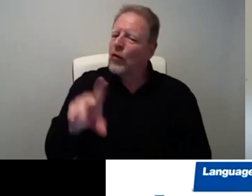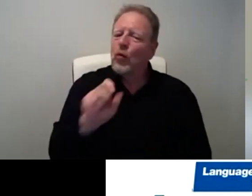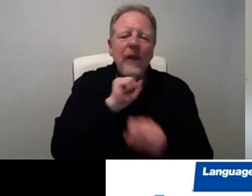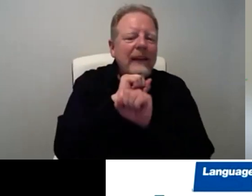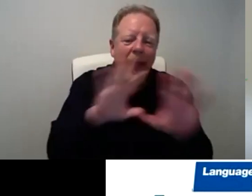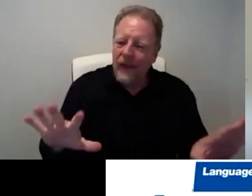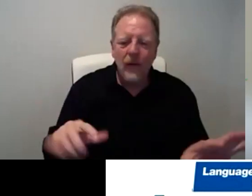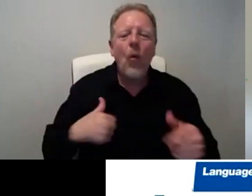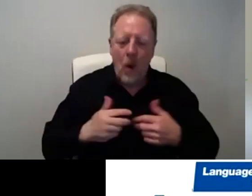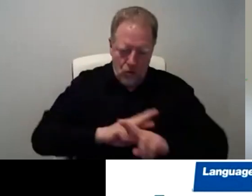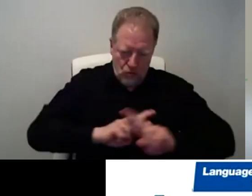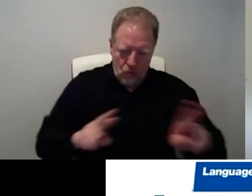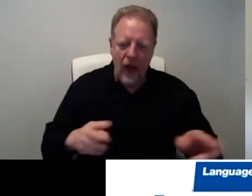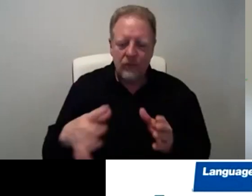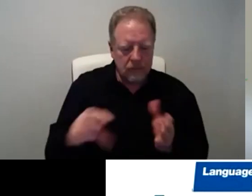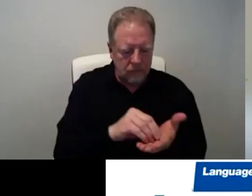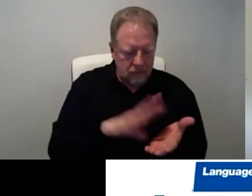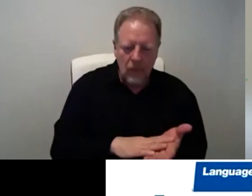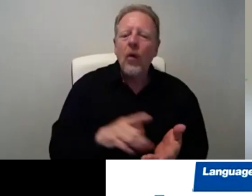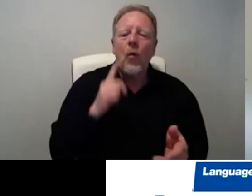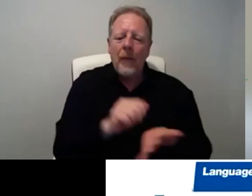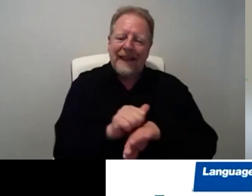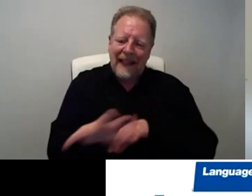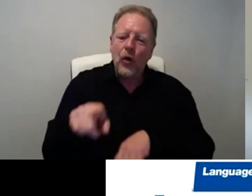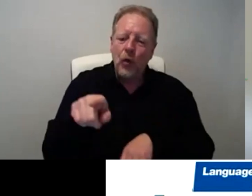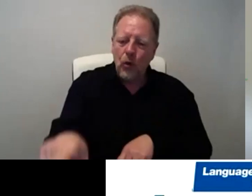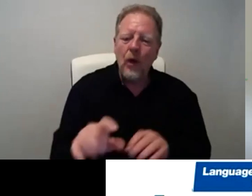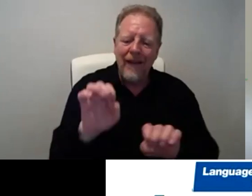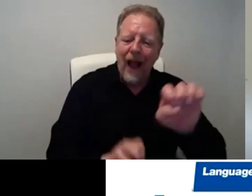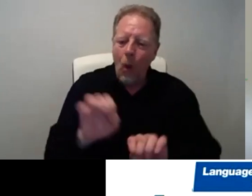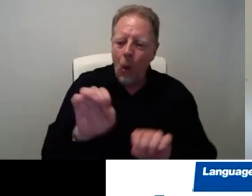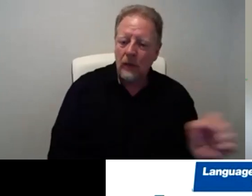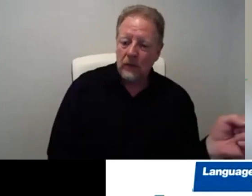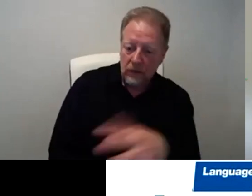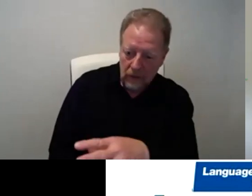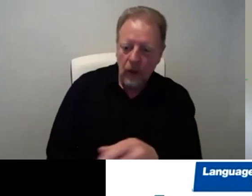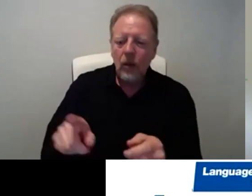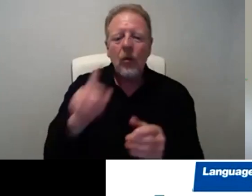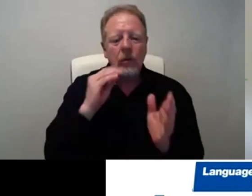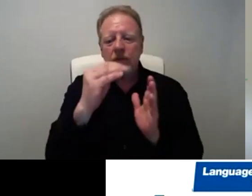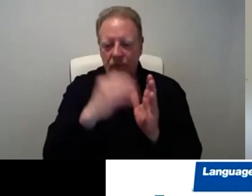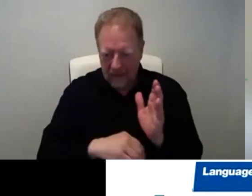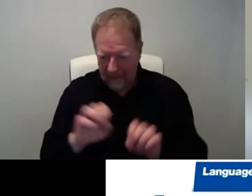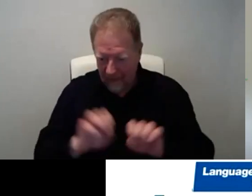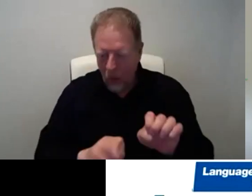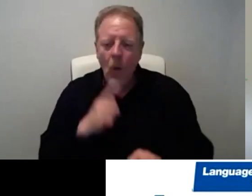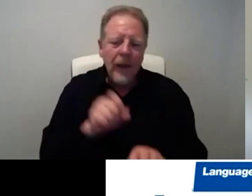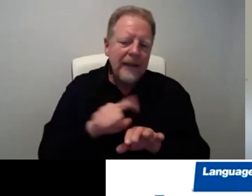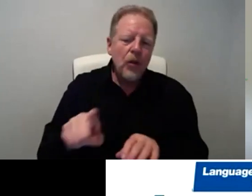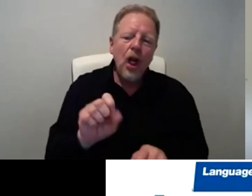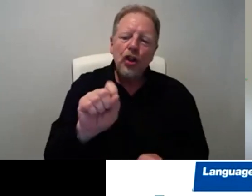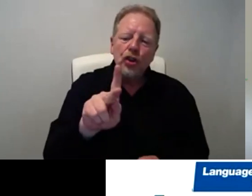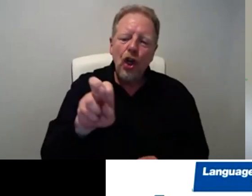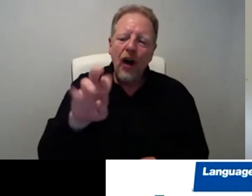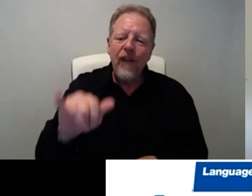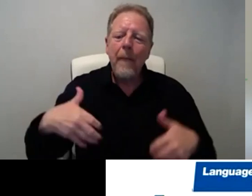anything. We are taking your attendance and we'll be sending you the evaluations for everyone here. We will be sending you a